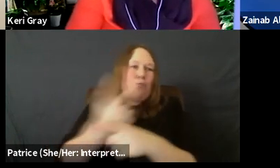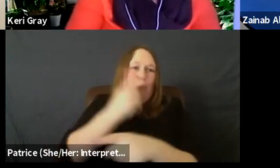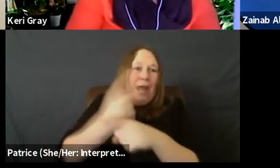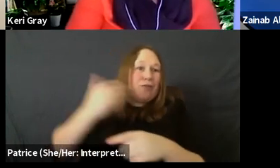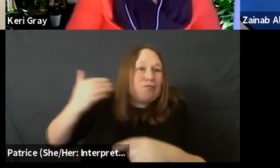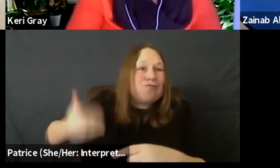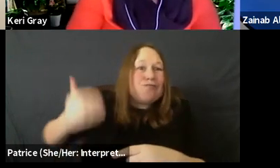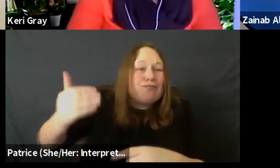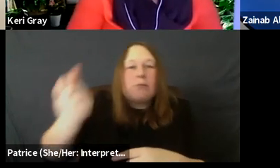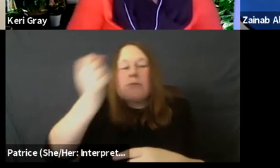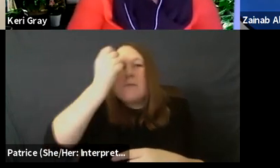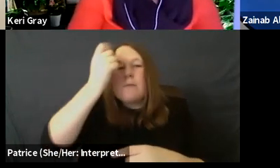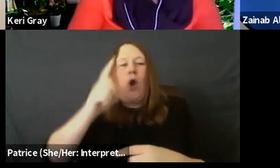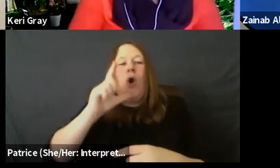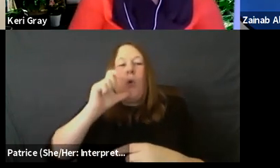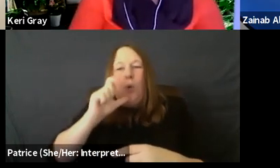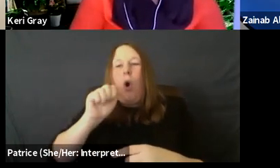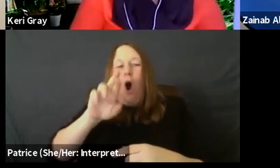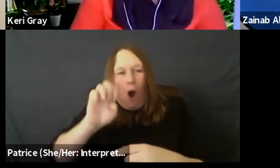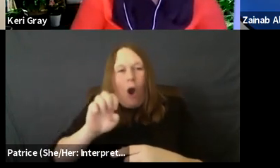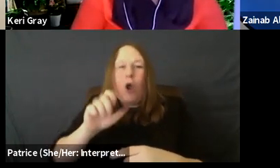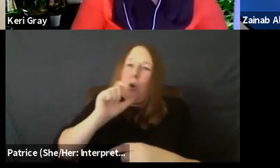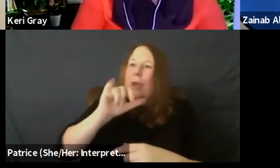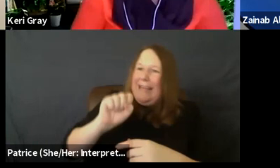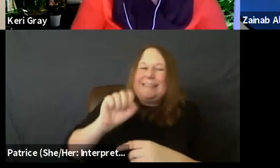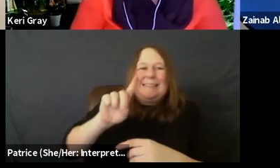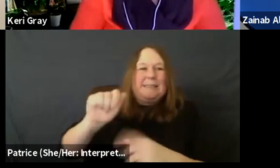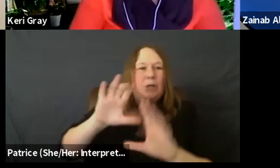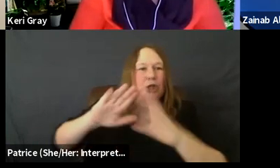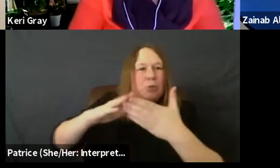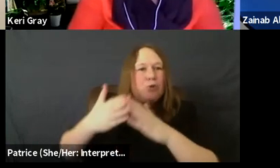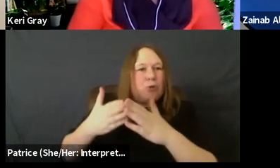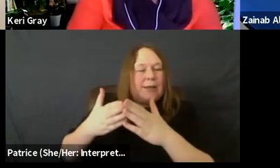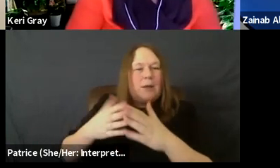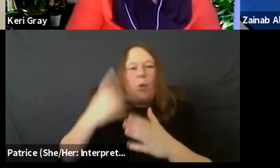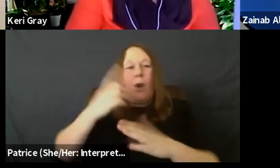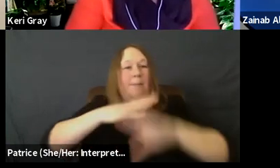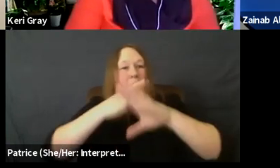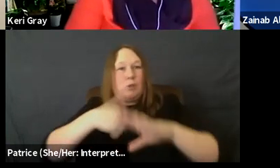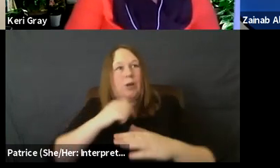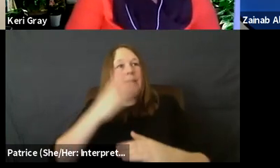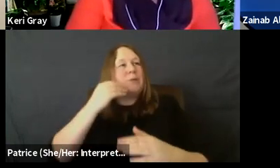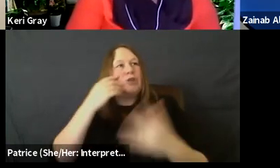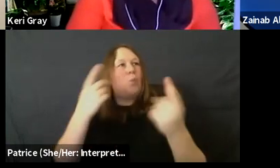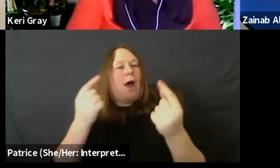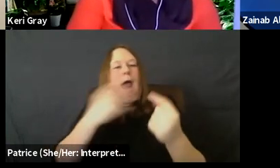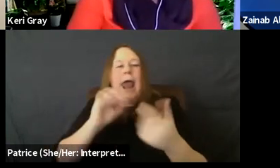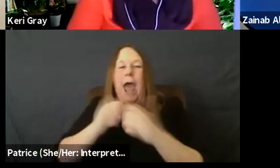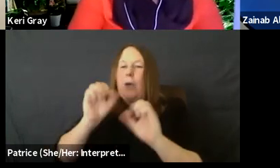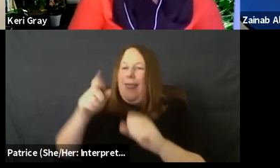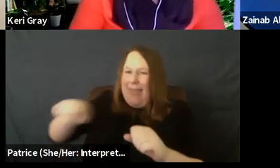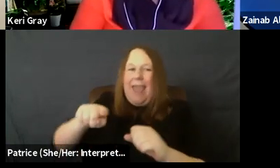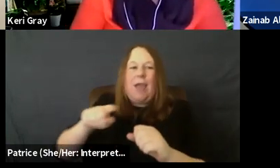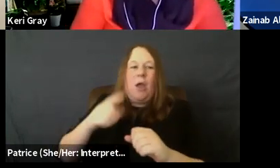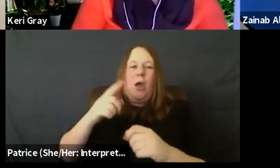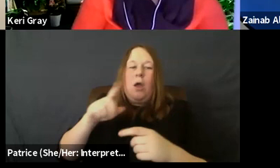basis understand who is the disability community, what are the barriers that we're facing, and how can they, in fact, whether